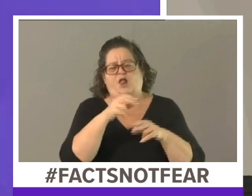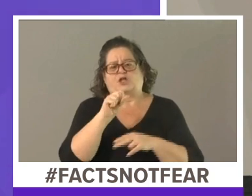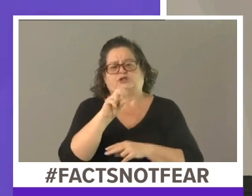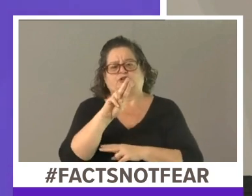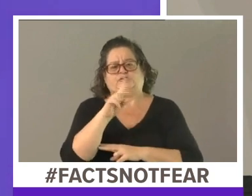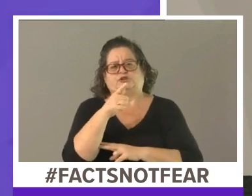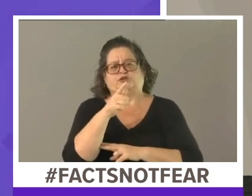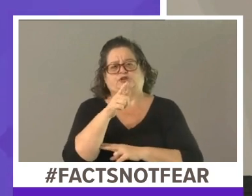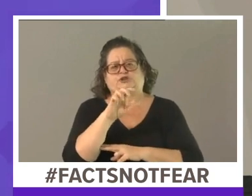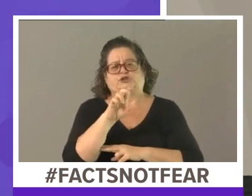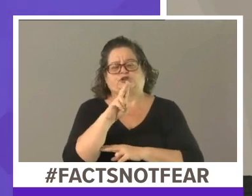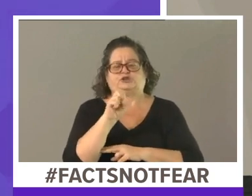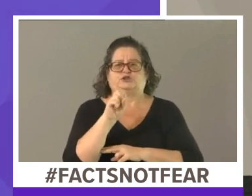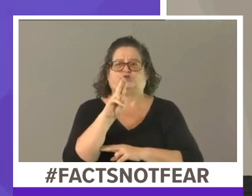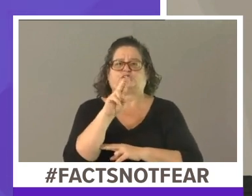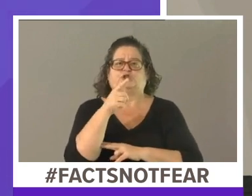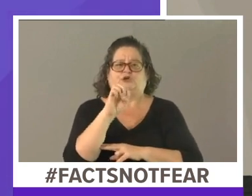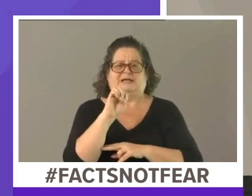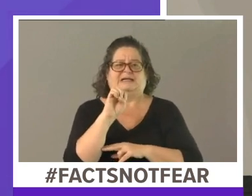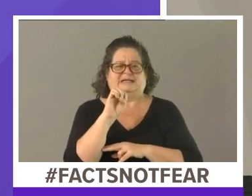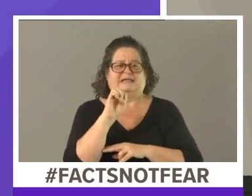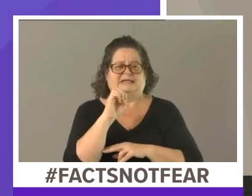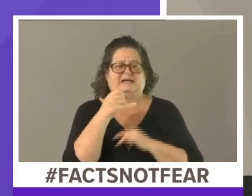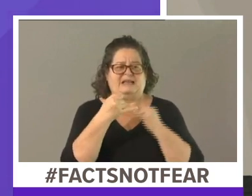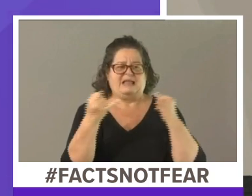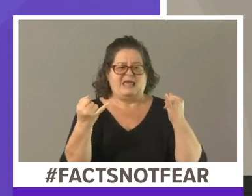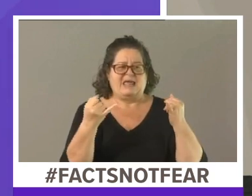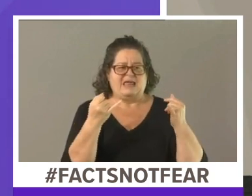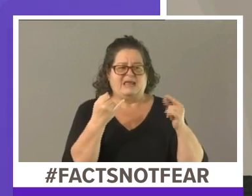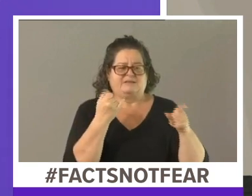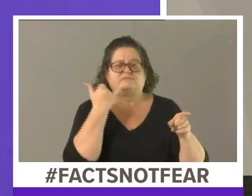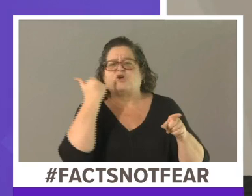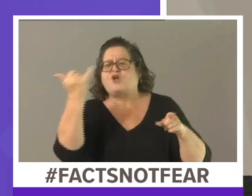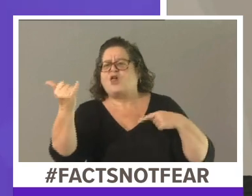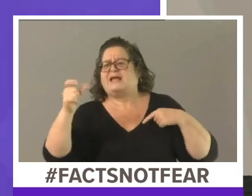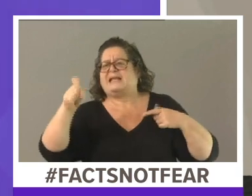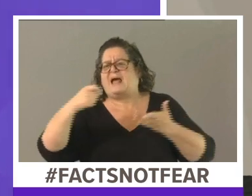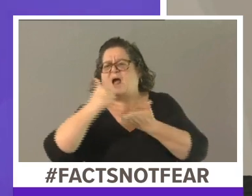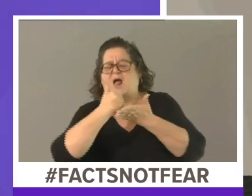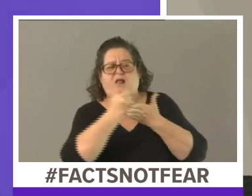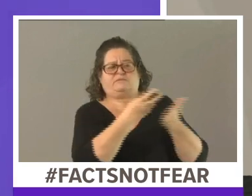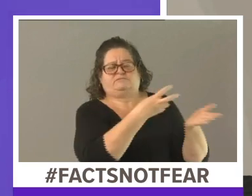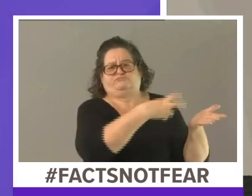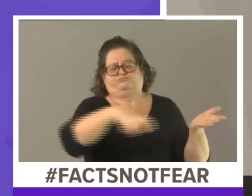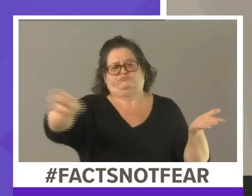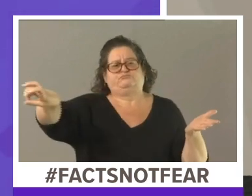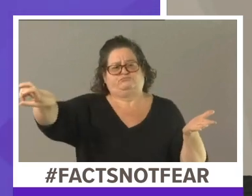metropolitan hospitals that actually accept high numbers of transfers through the Arizona Surge Line.